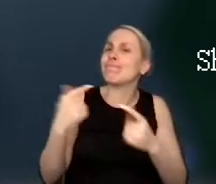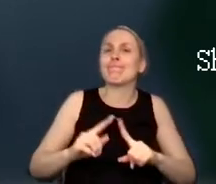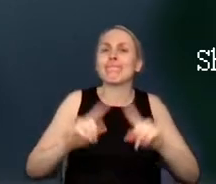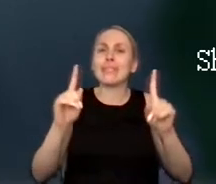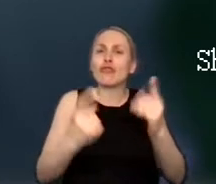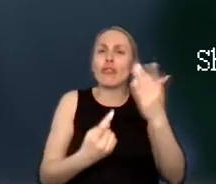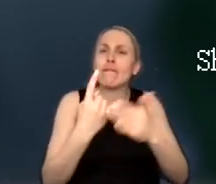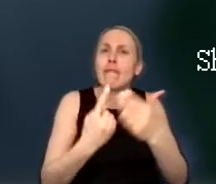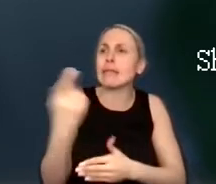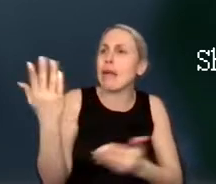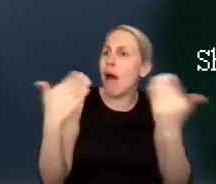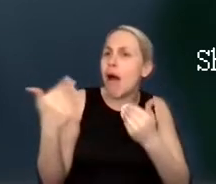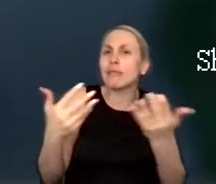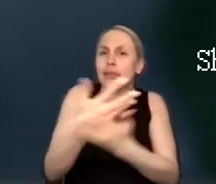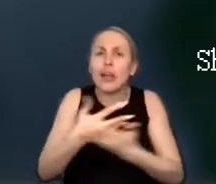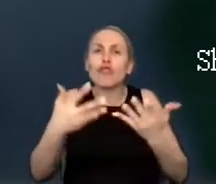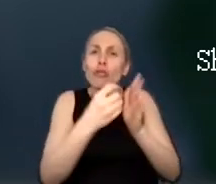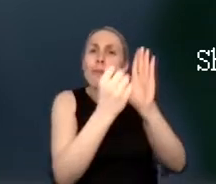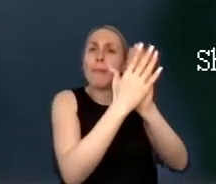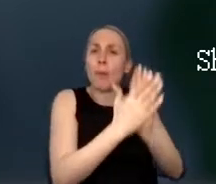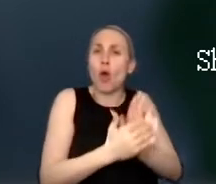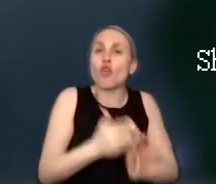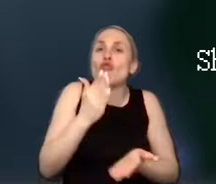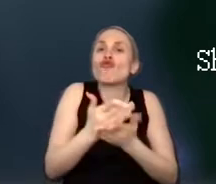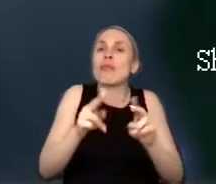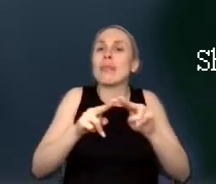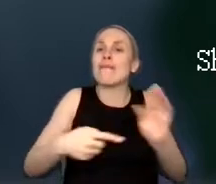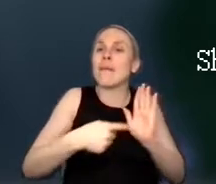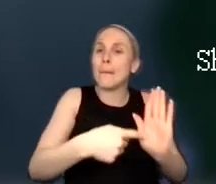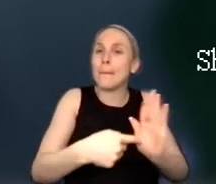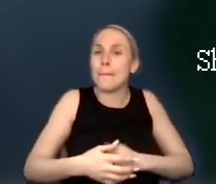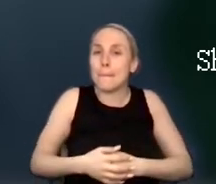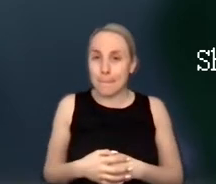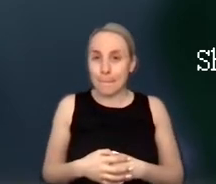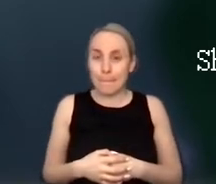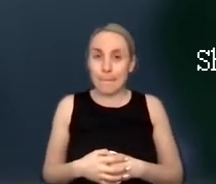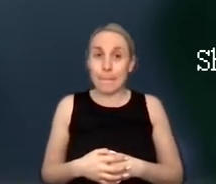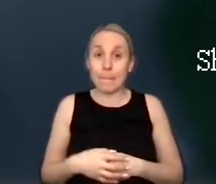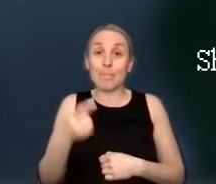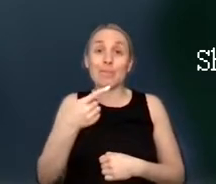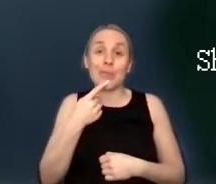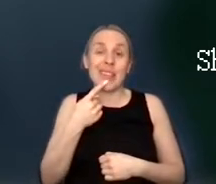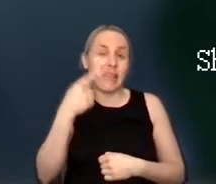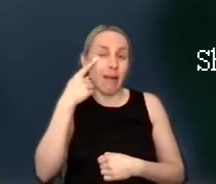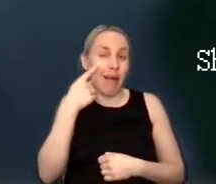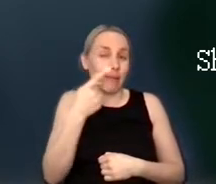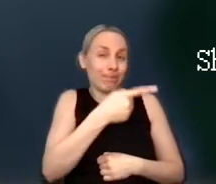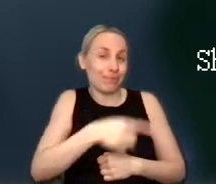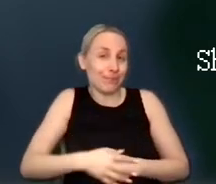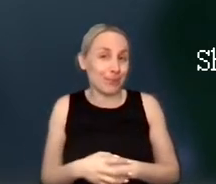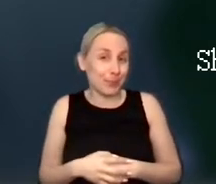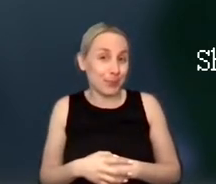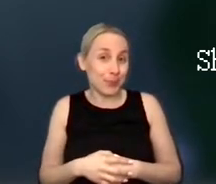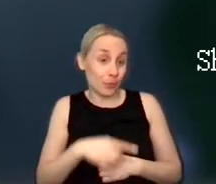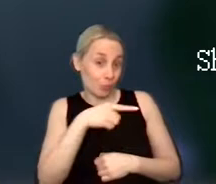host discussions around them. And so we'll give a kind of taste of what that was like. Do you want to do